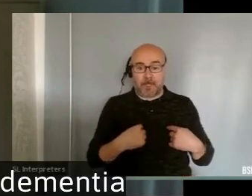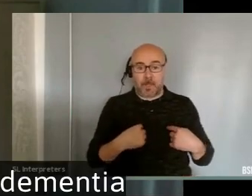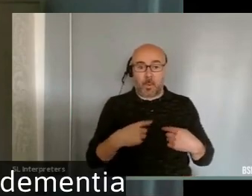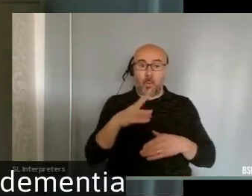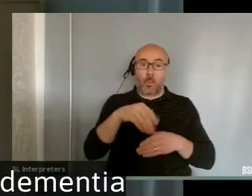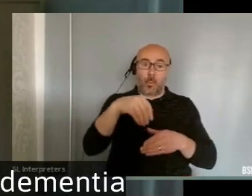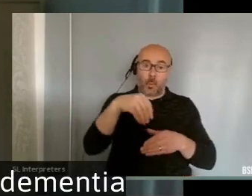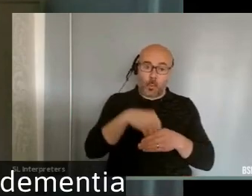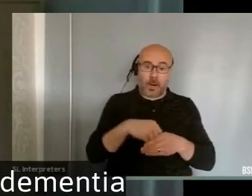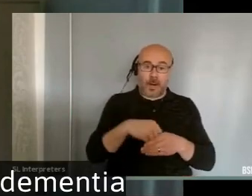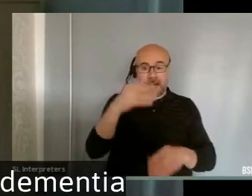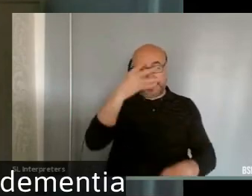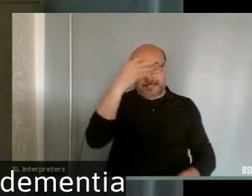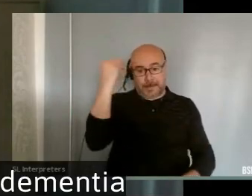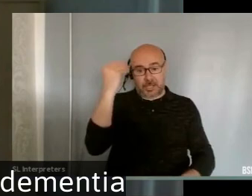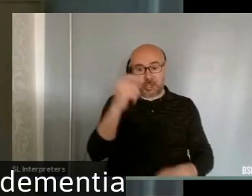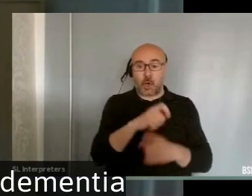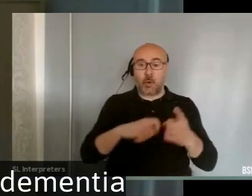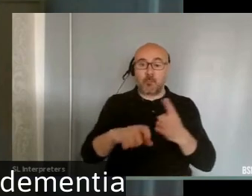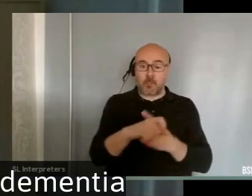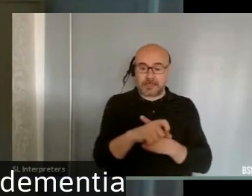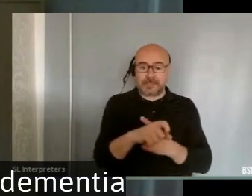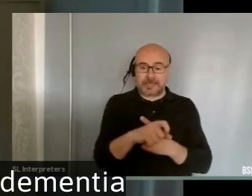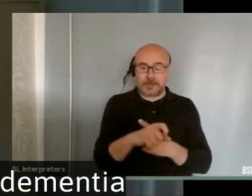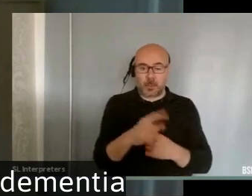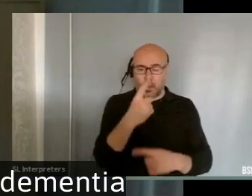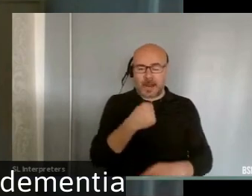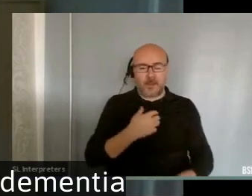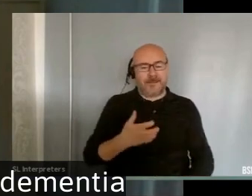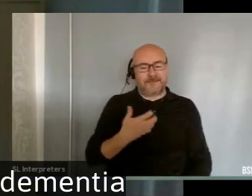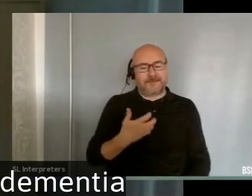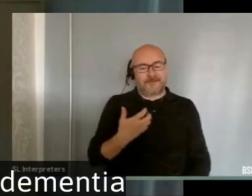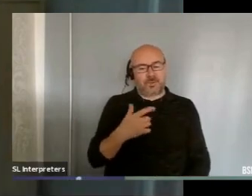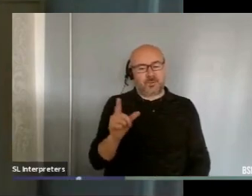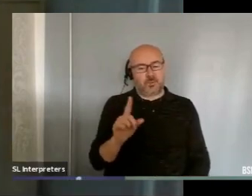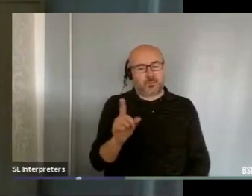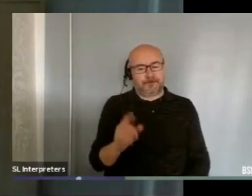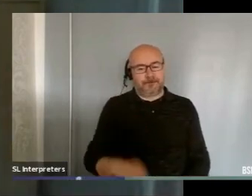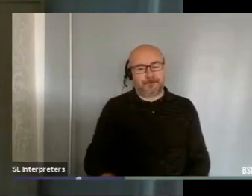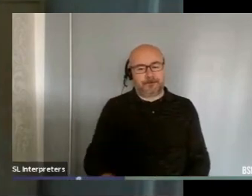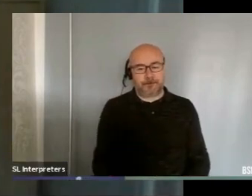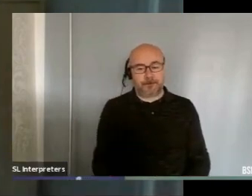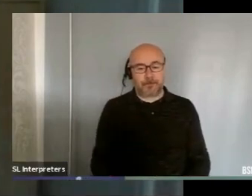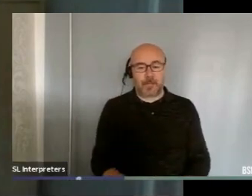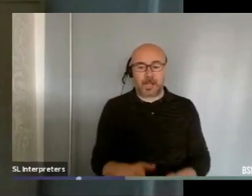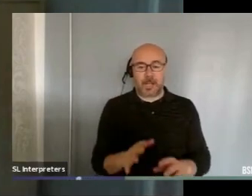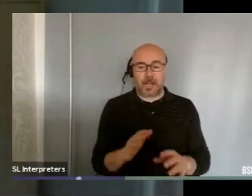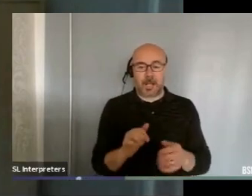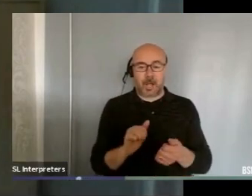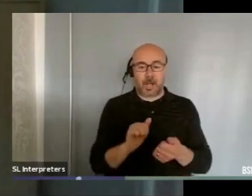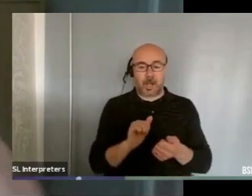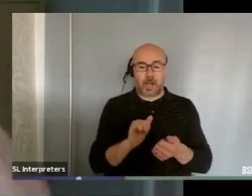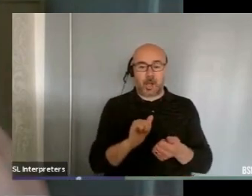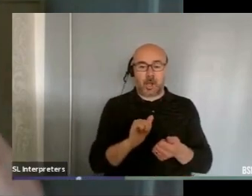reflection that we've had within the dementia community for a number of years now is that a lot of our colleagues in